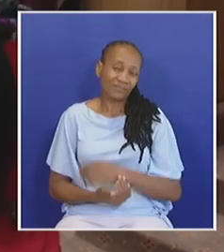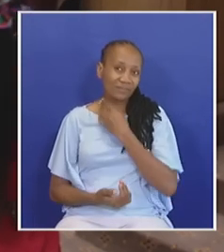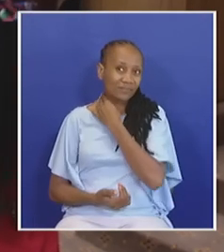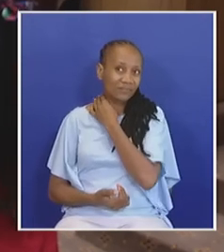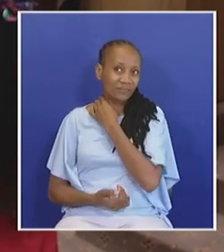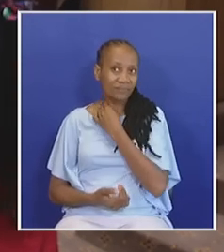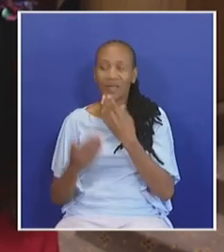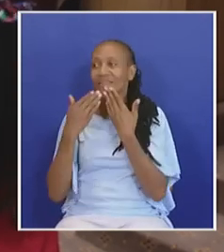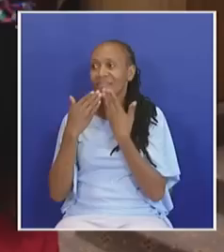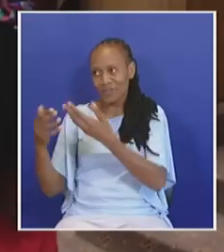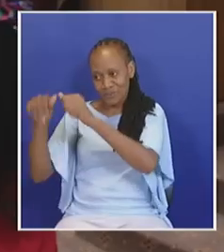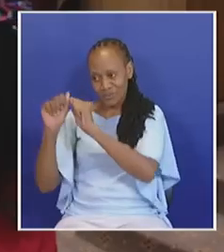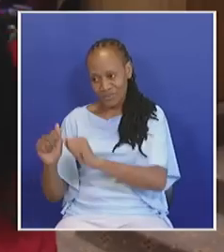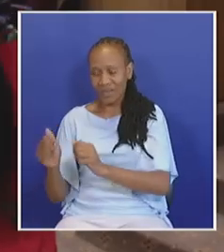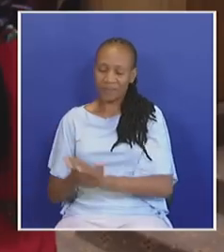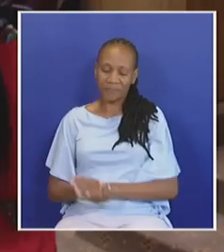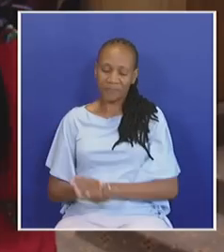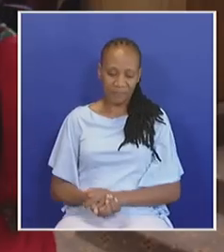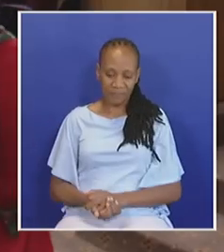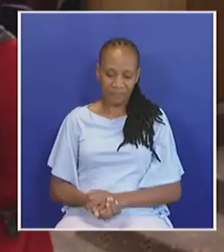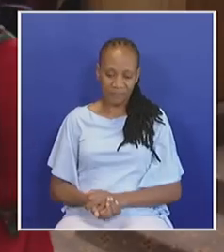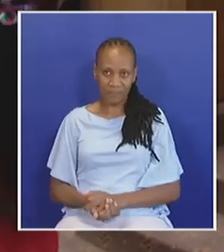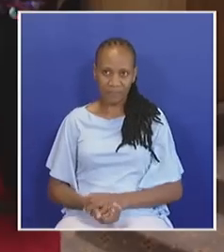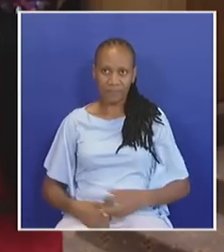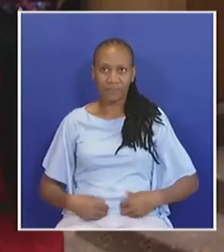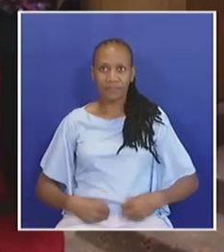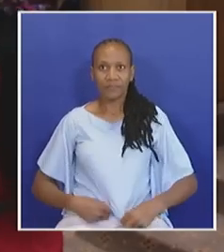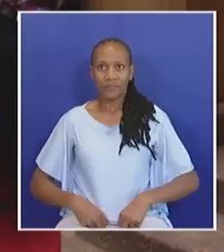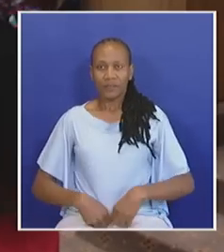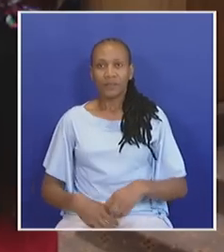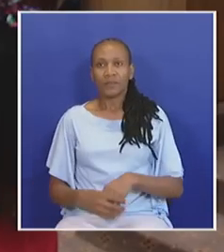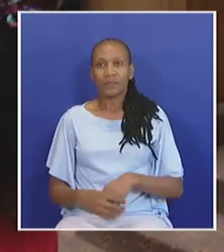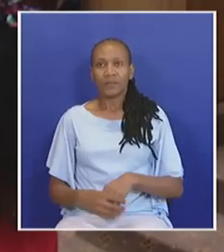Ke a leboga modulasetilo motlhomphegi, Honorable Modise.